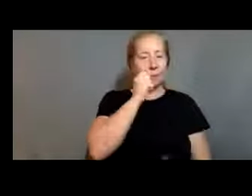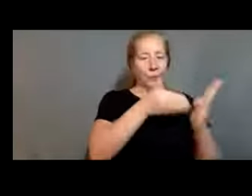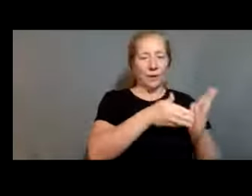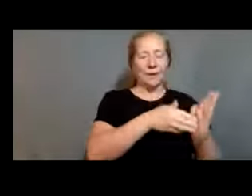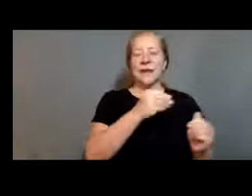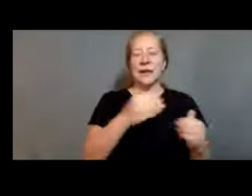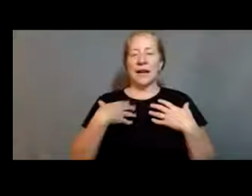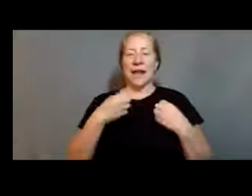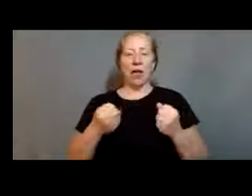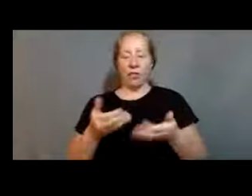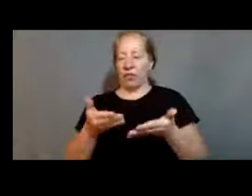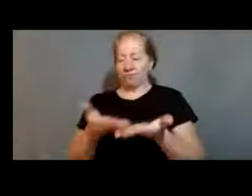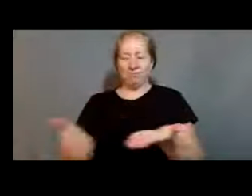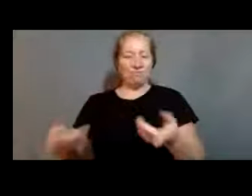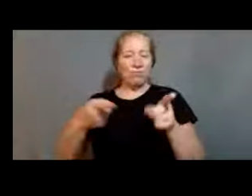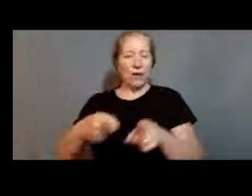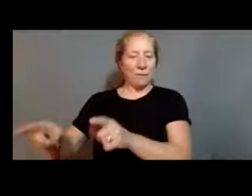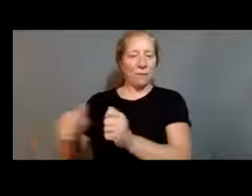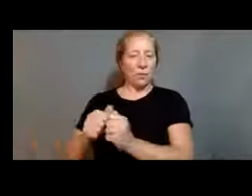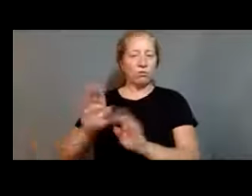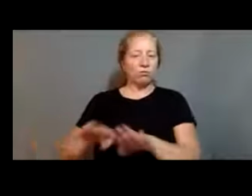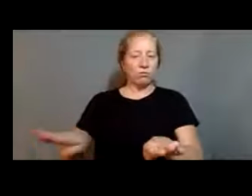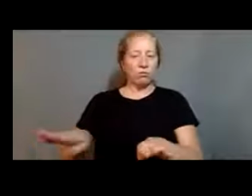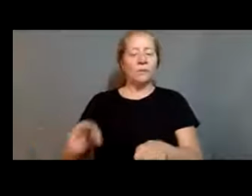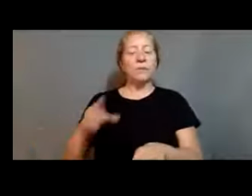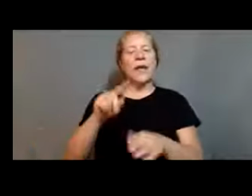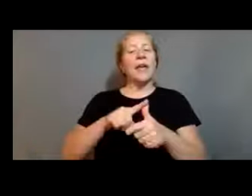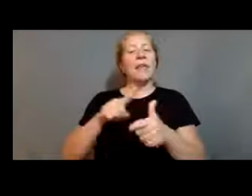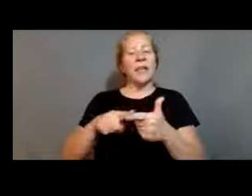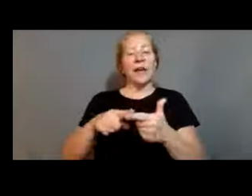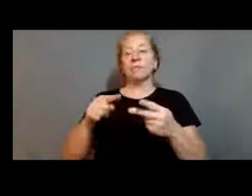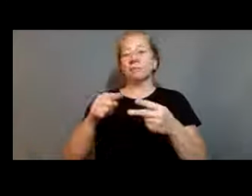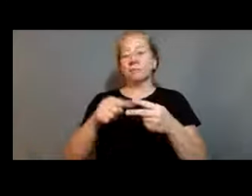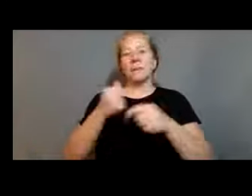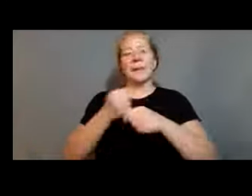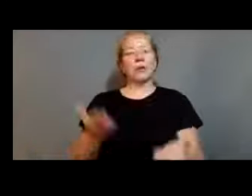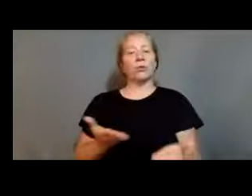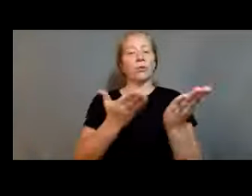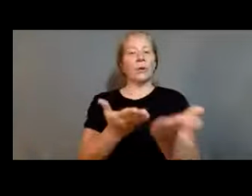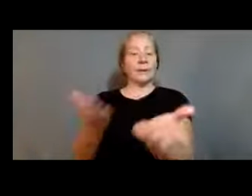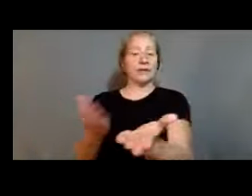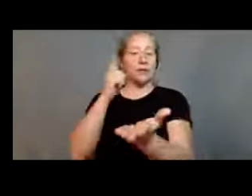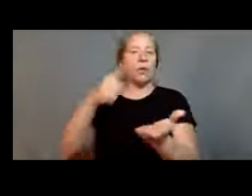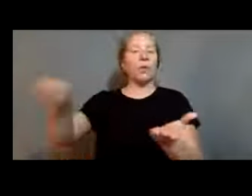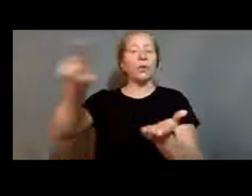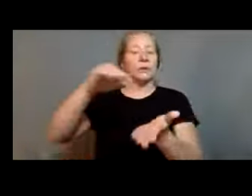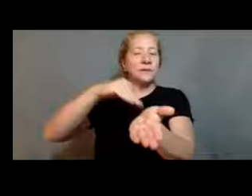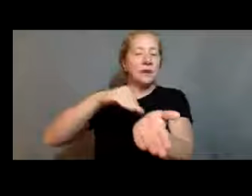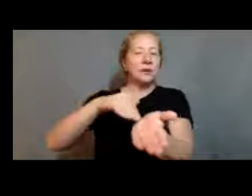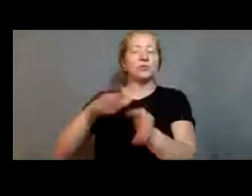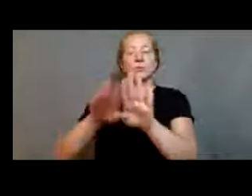providing recommendations for pediatricians and other child health care providers to